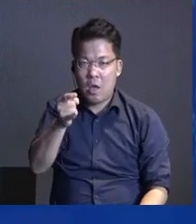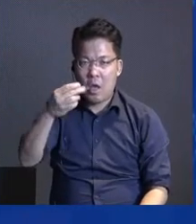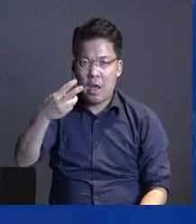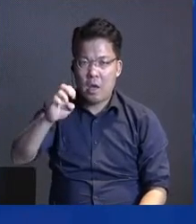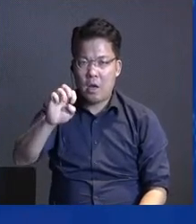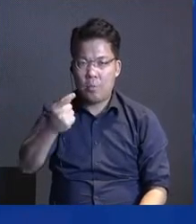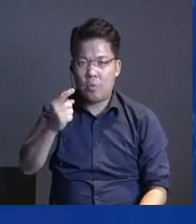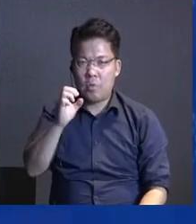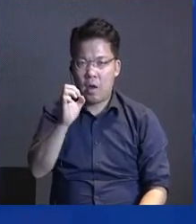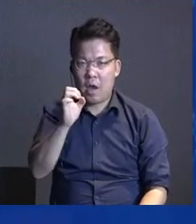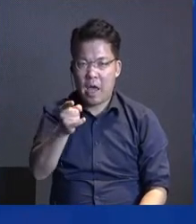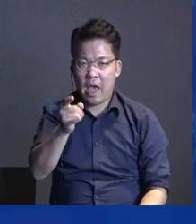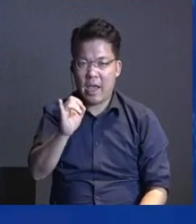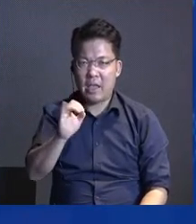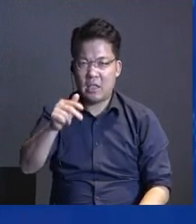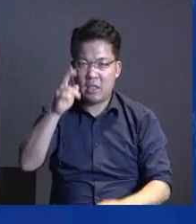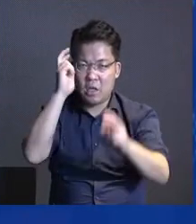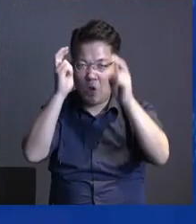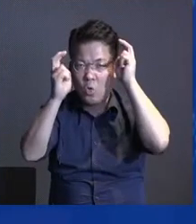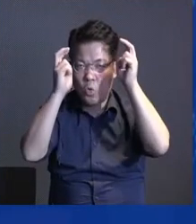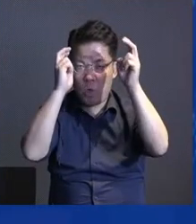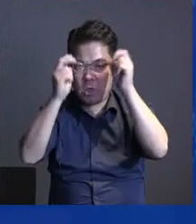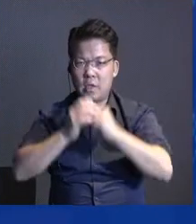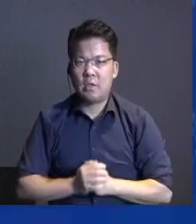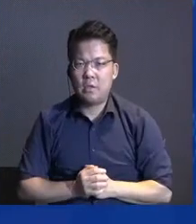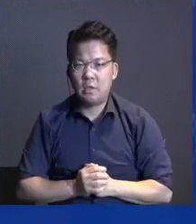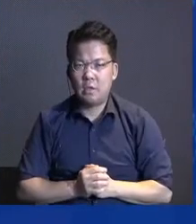in Korea and other countries.